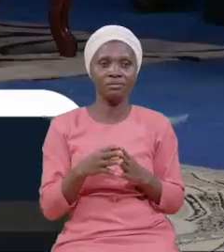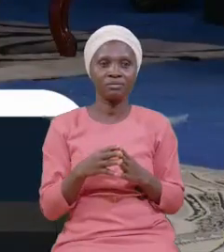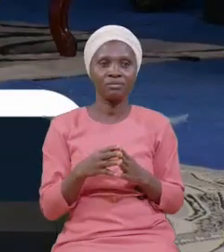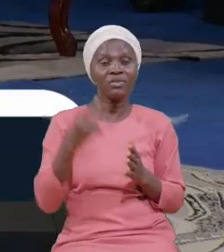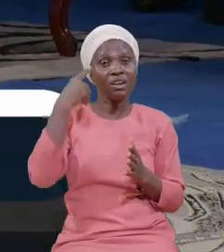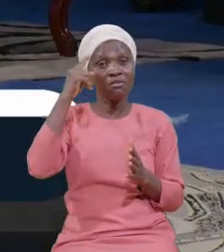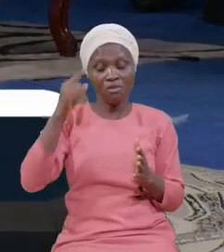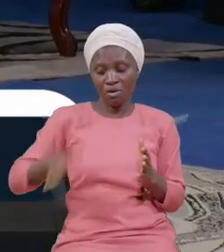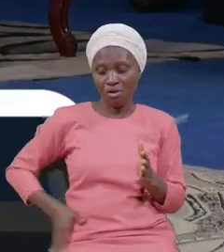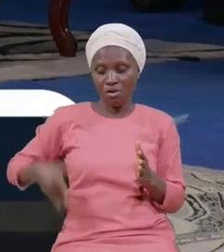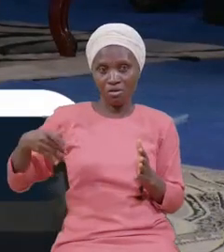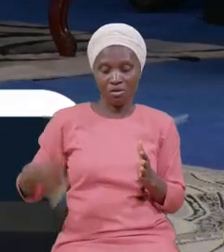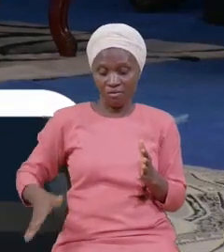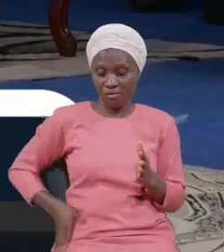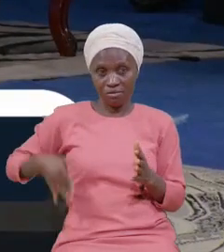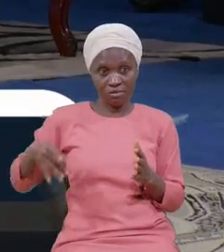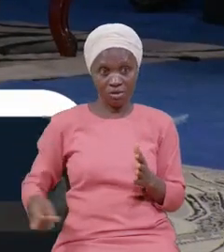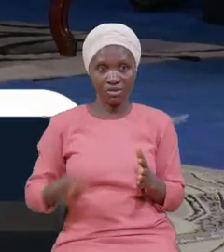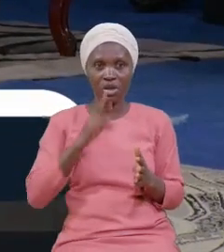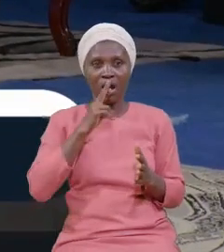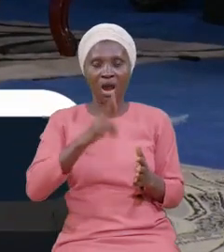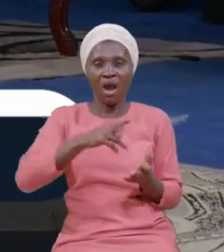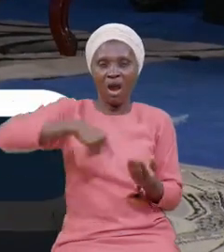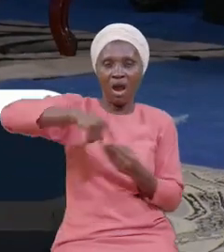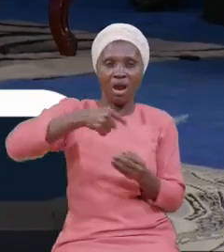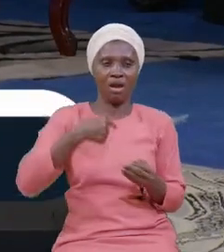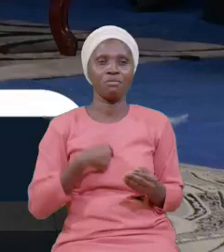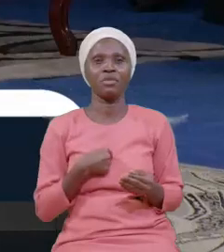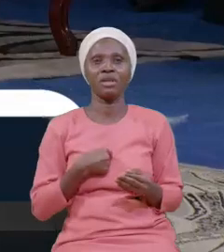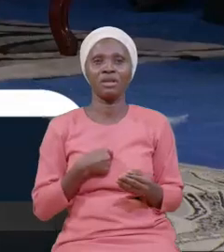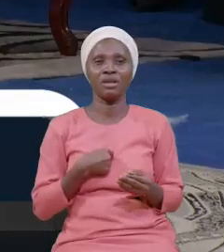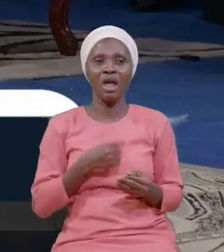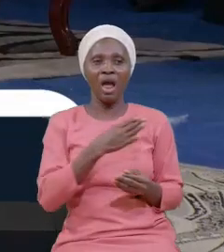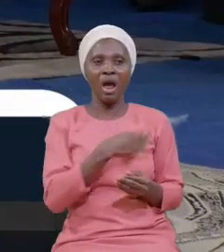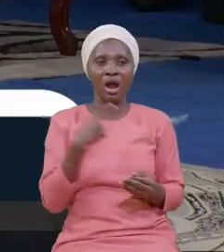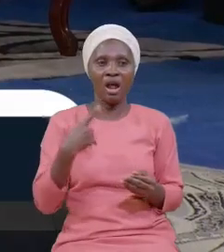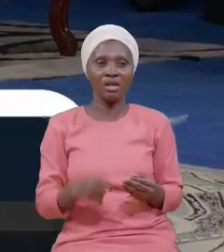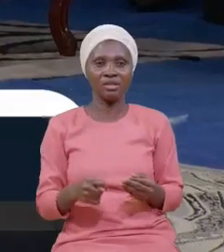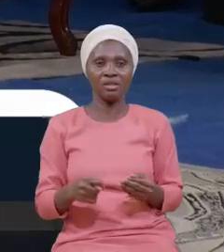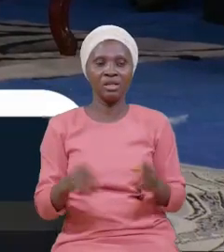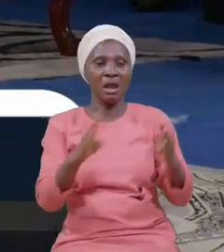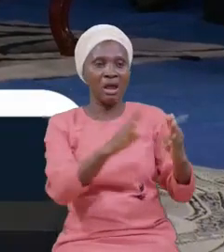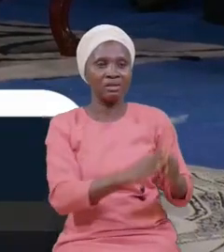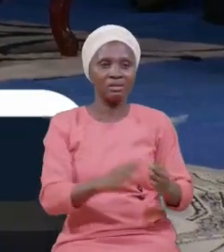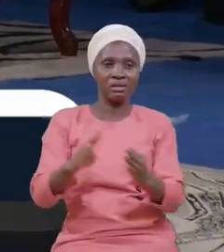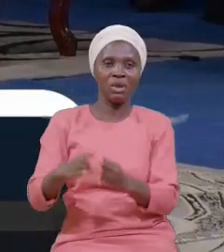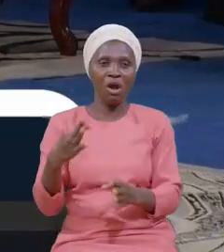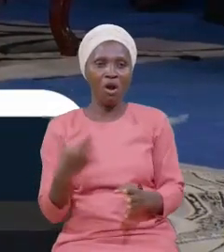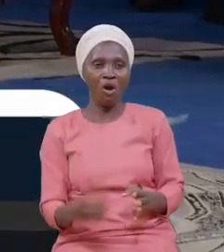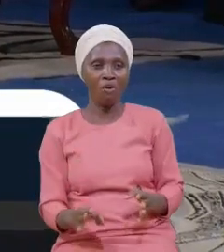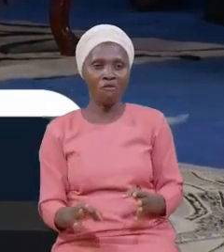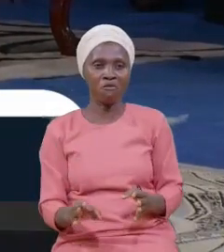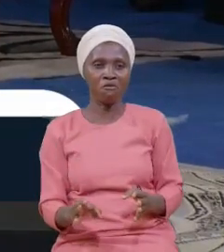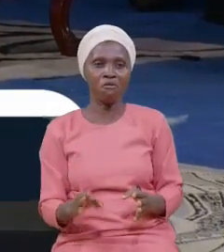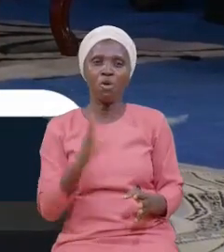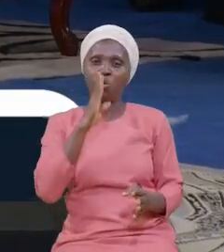me. And it says, the assembly of wicked men, of the wicked, have enclosed